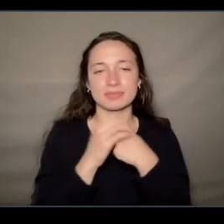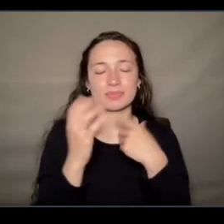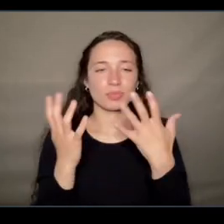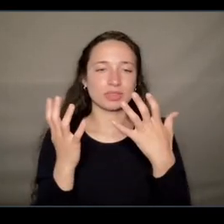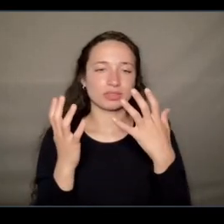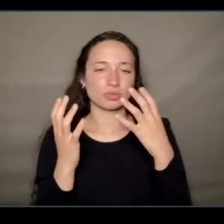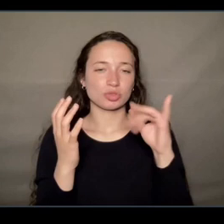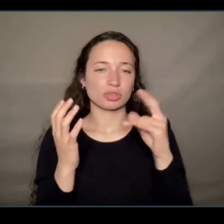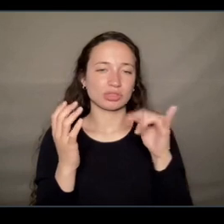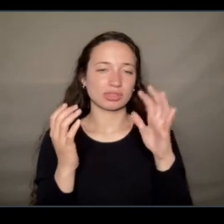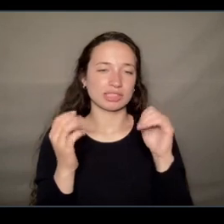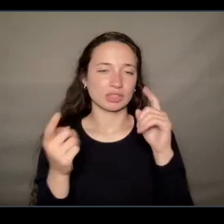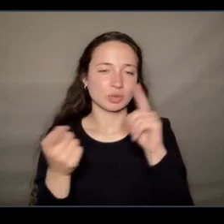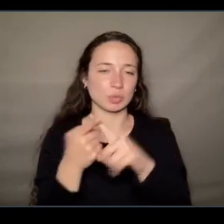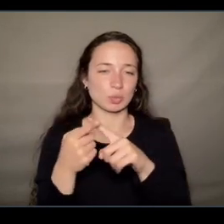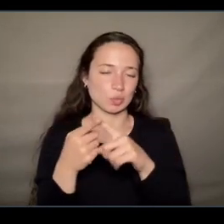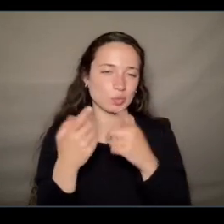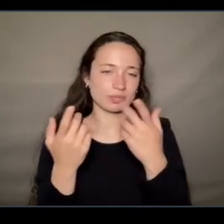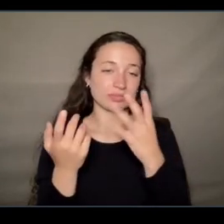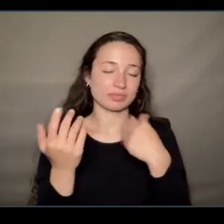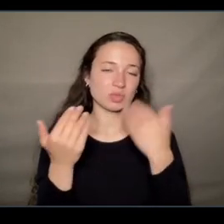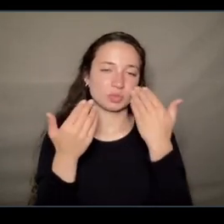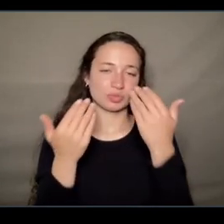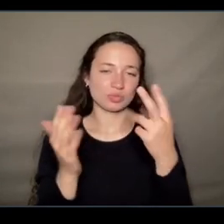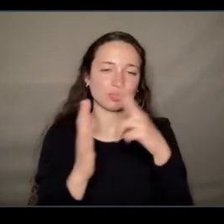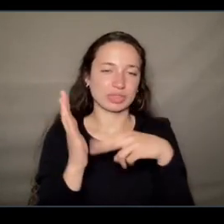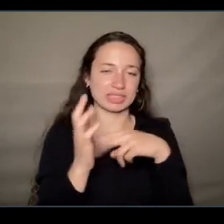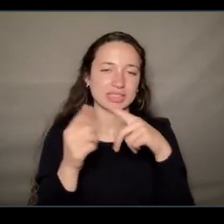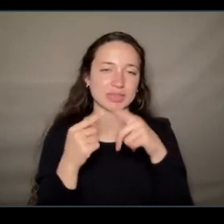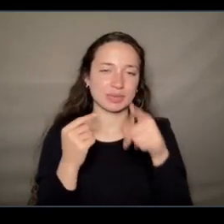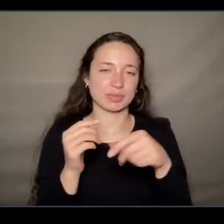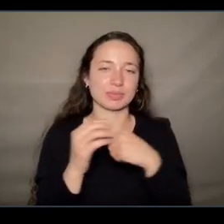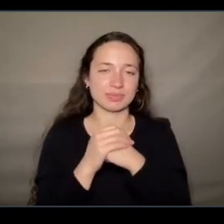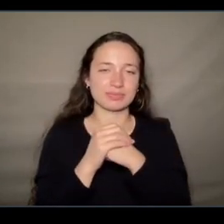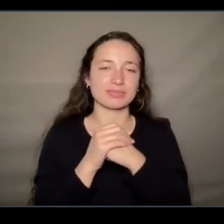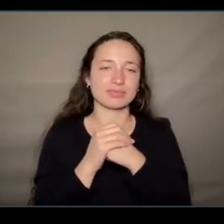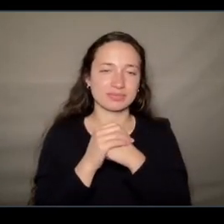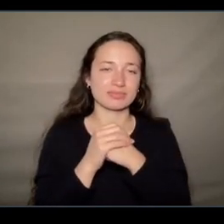that I wanted to do justice to. And